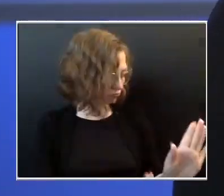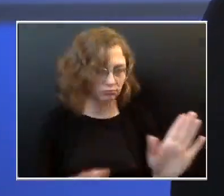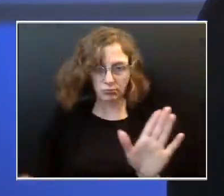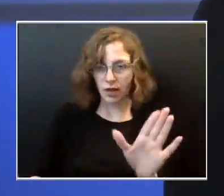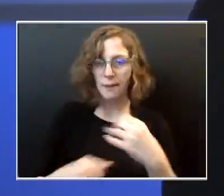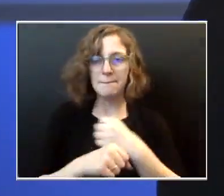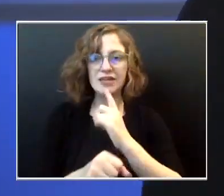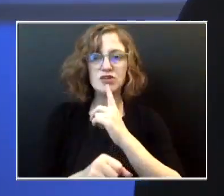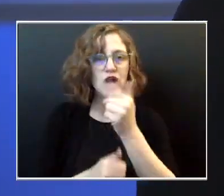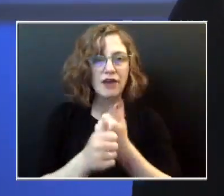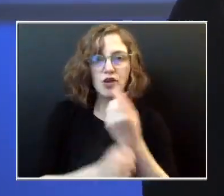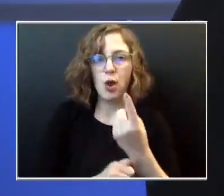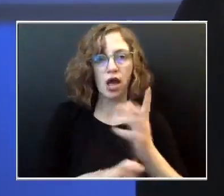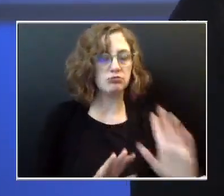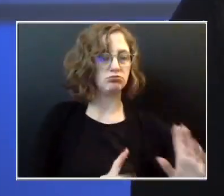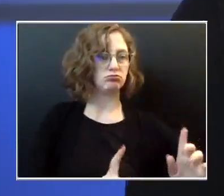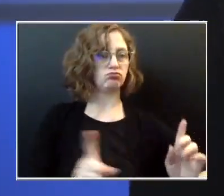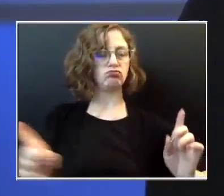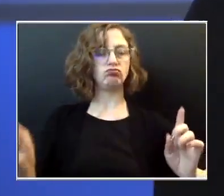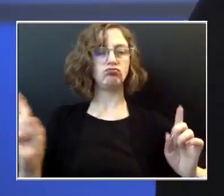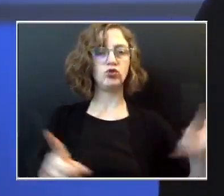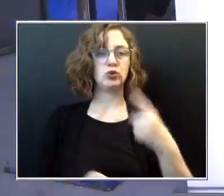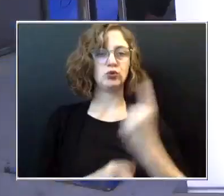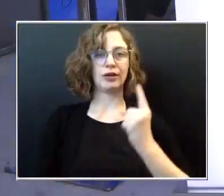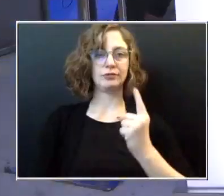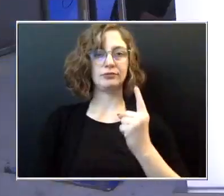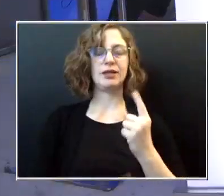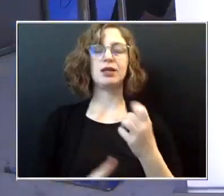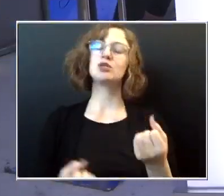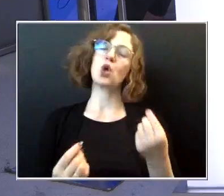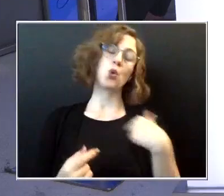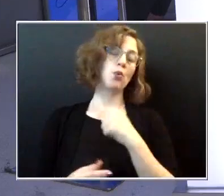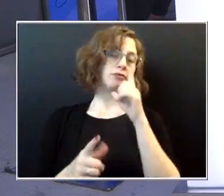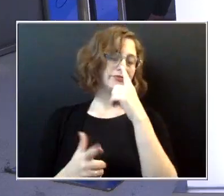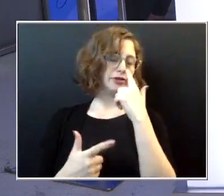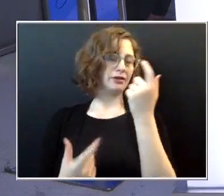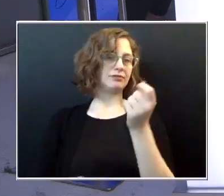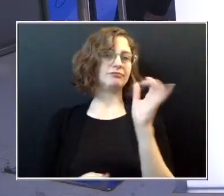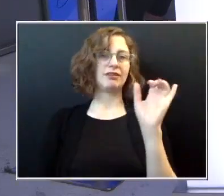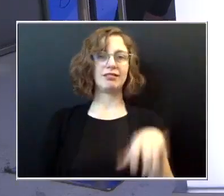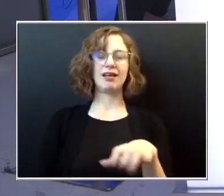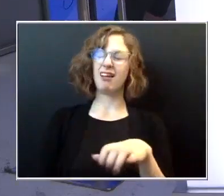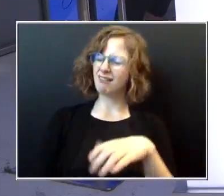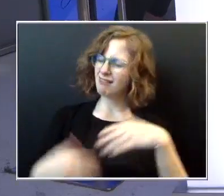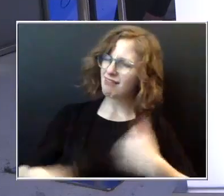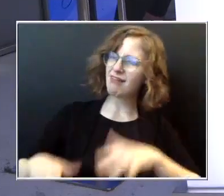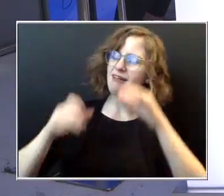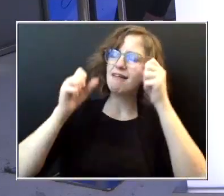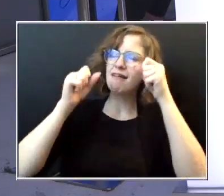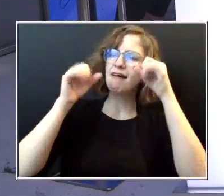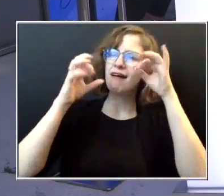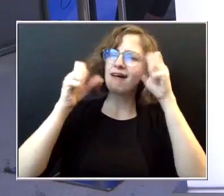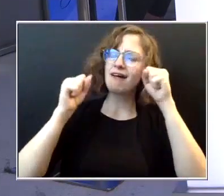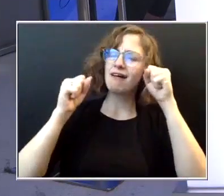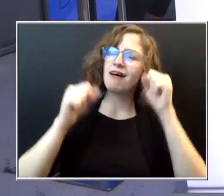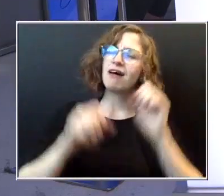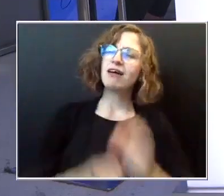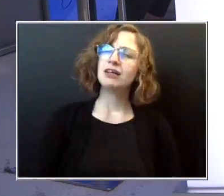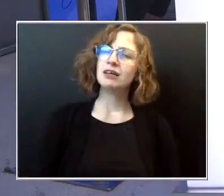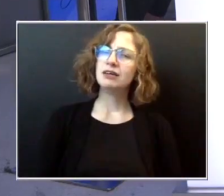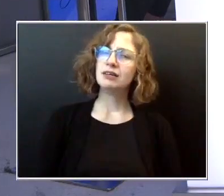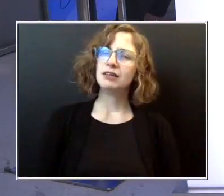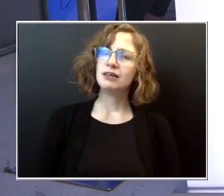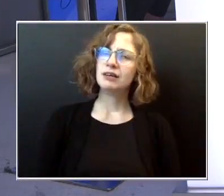protein misfolding, so we're very interested in these mechanisms. That's pretty fascinating stuff. Is there any way we can make this